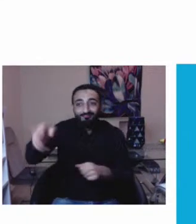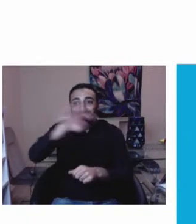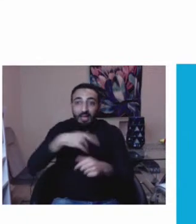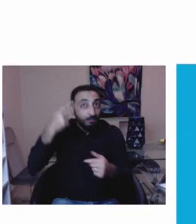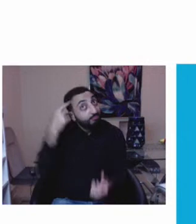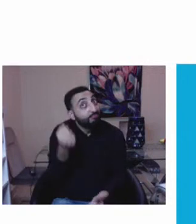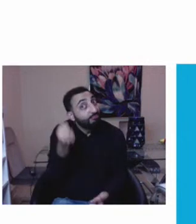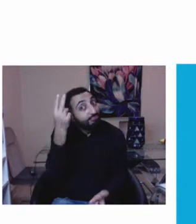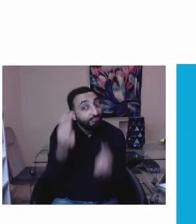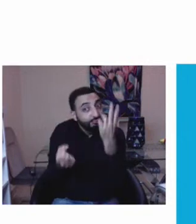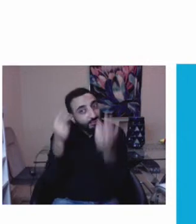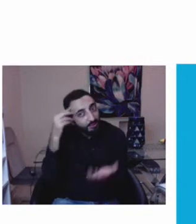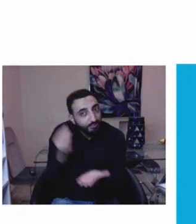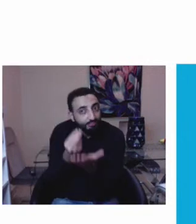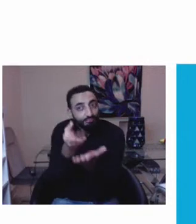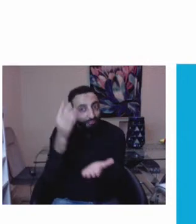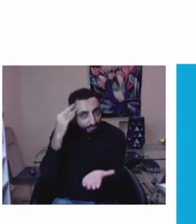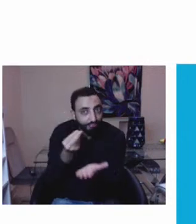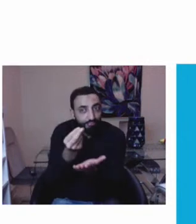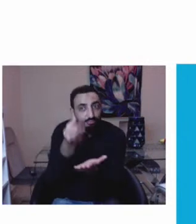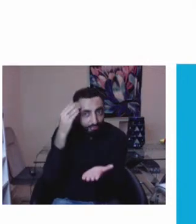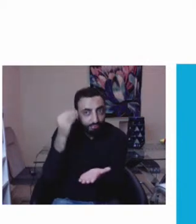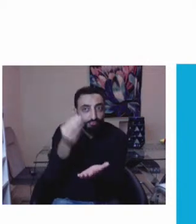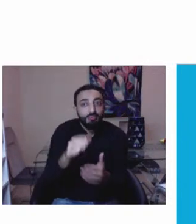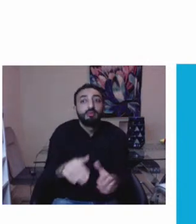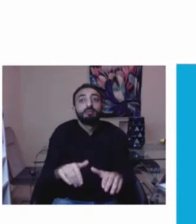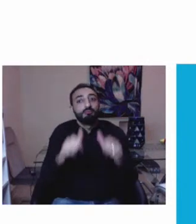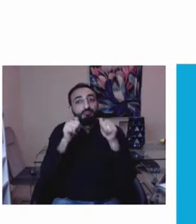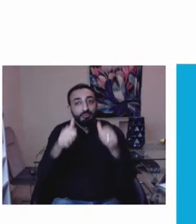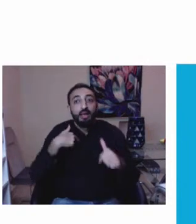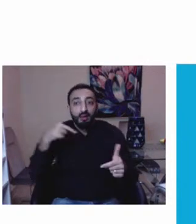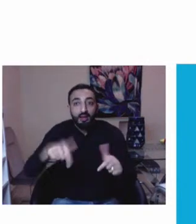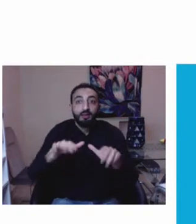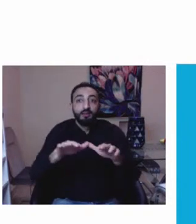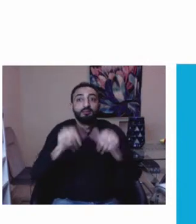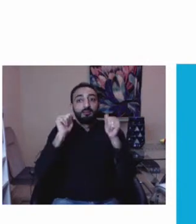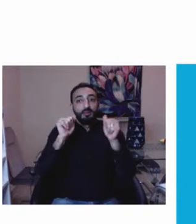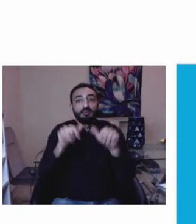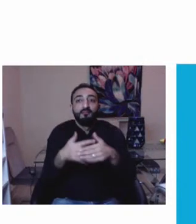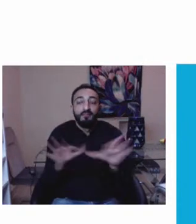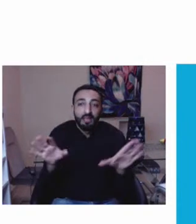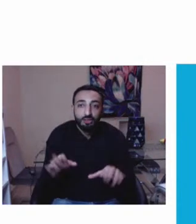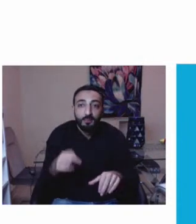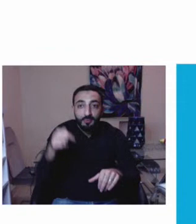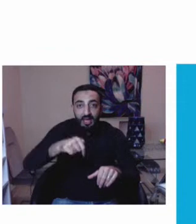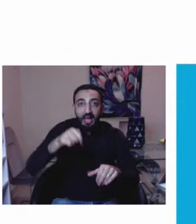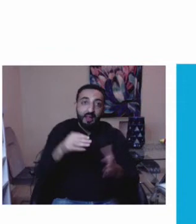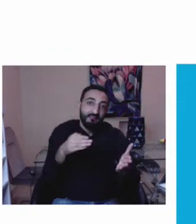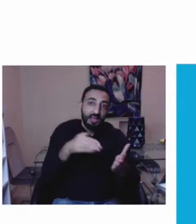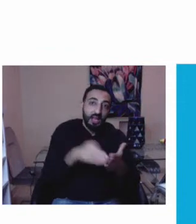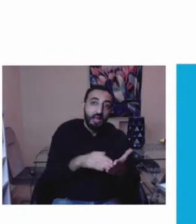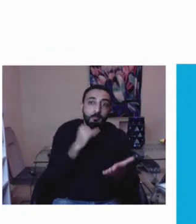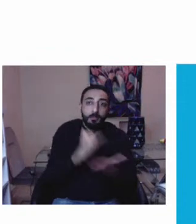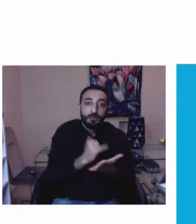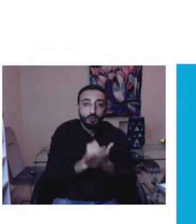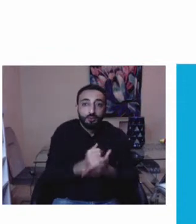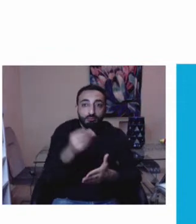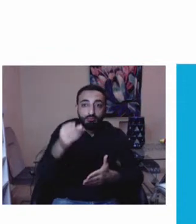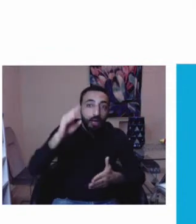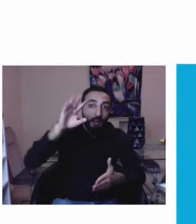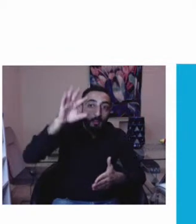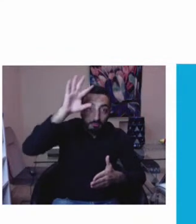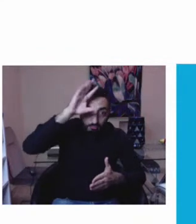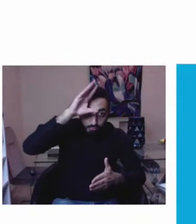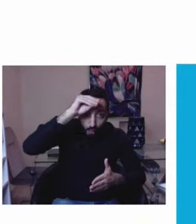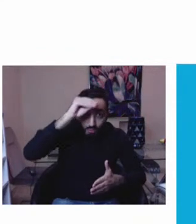would like to pass the word for the closing remarks for our session to draw out kind of the key observations and the messages and the